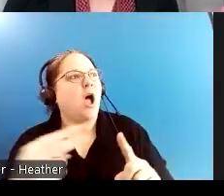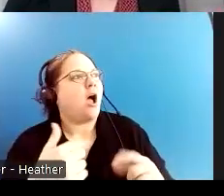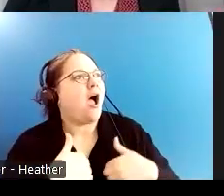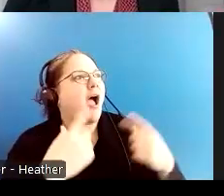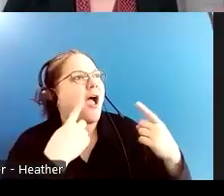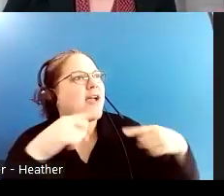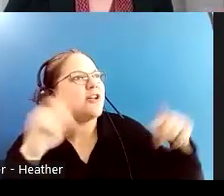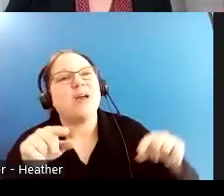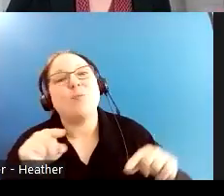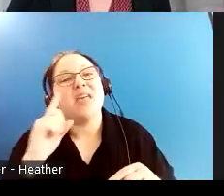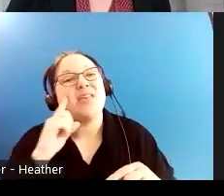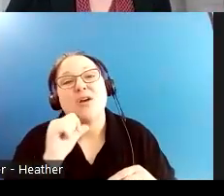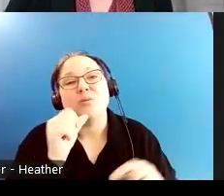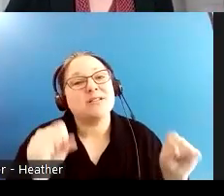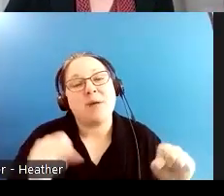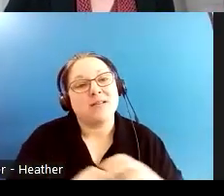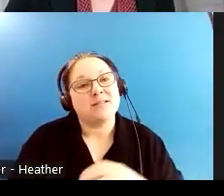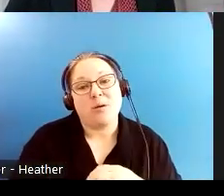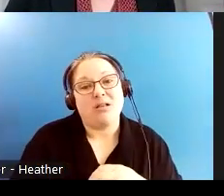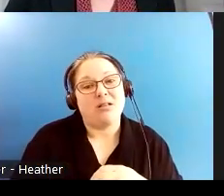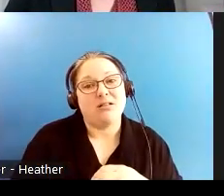thought that was possible. So